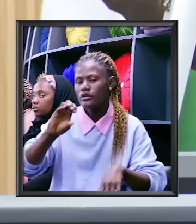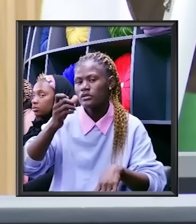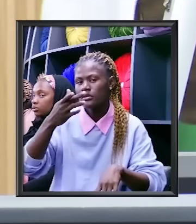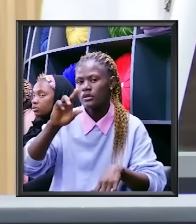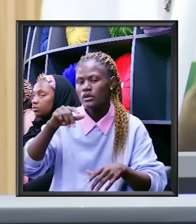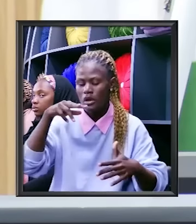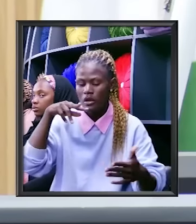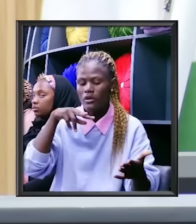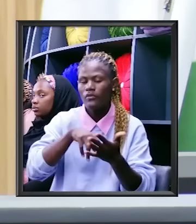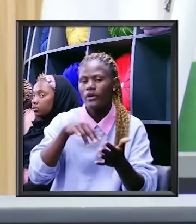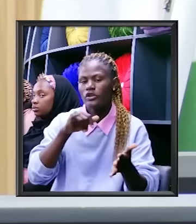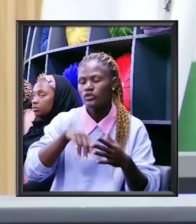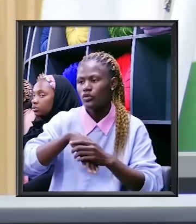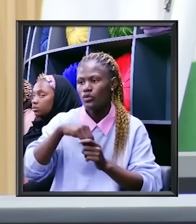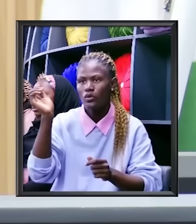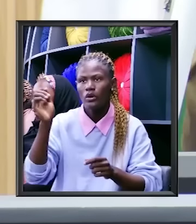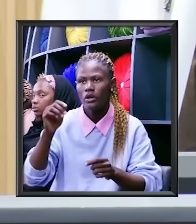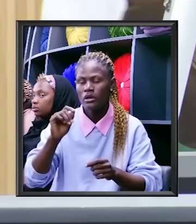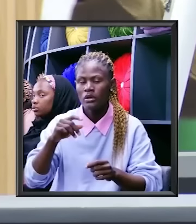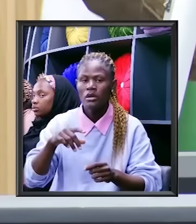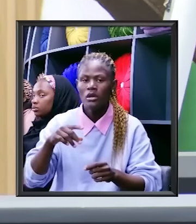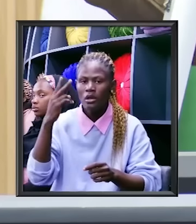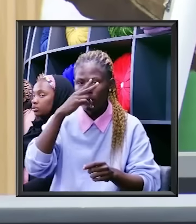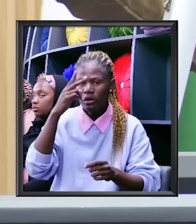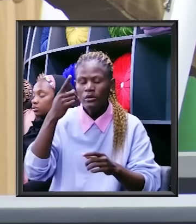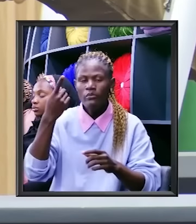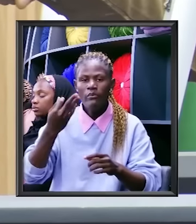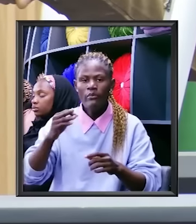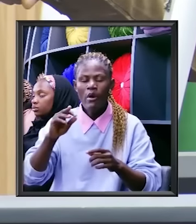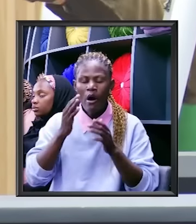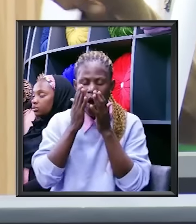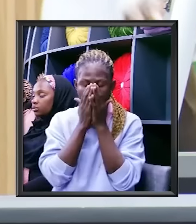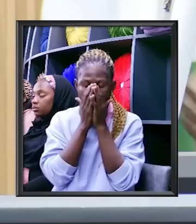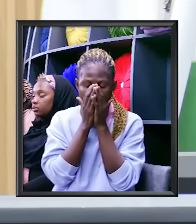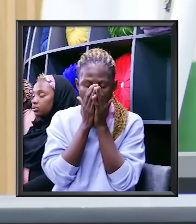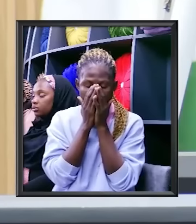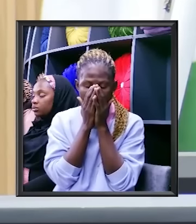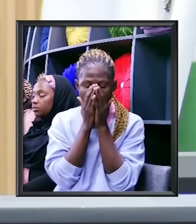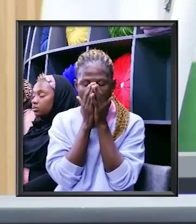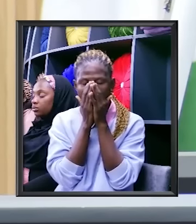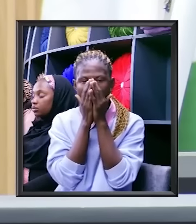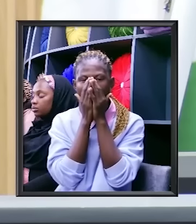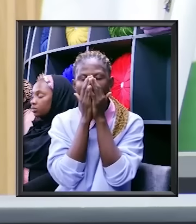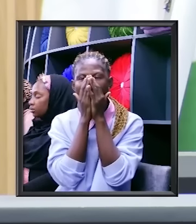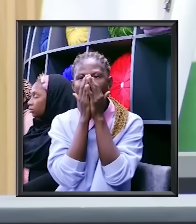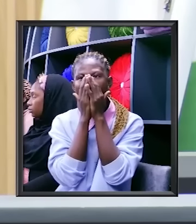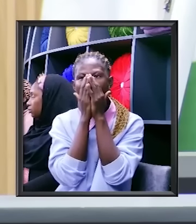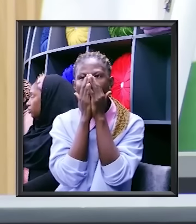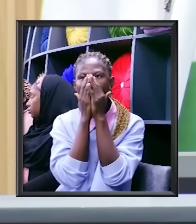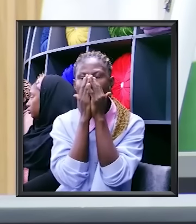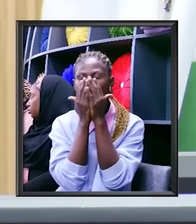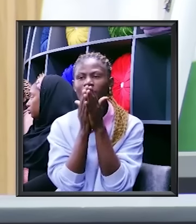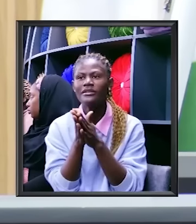in front, you never come out. They argue. They look for how you go take get solution to your card. You begin see a lot. Which one be you don't